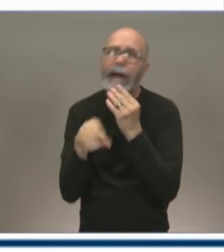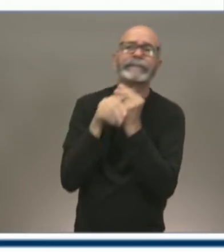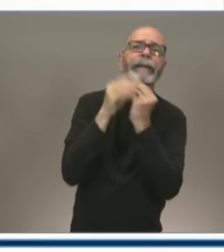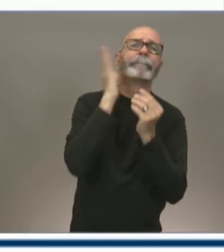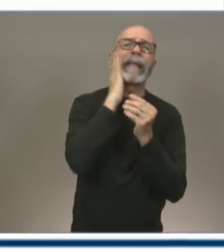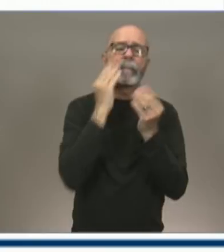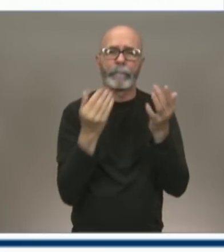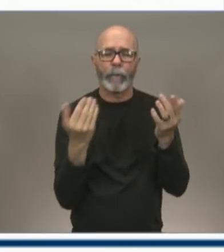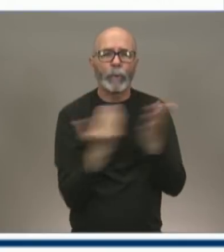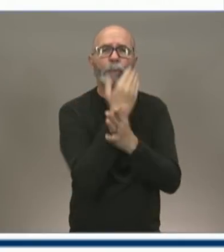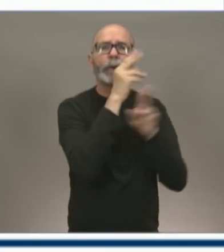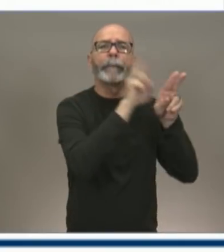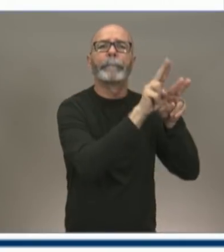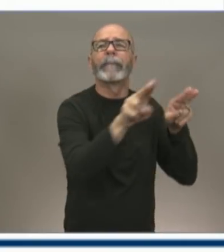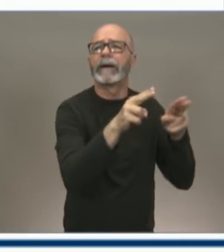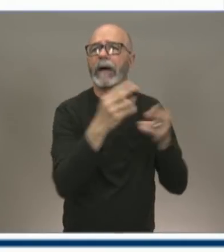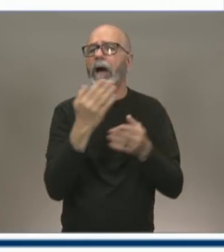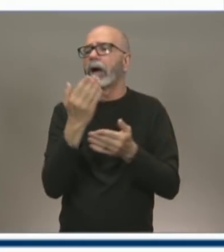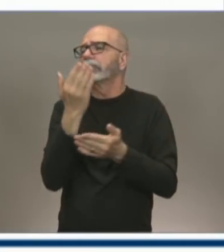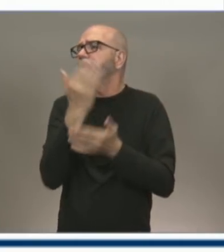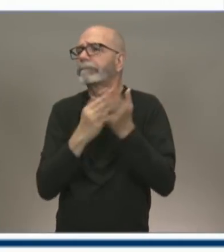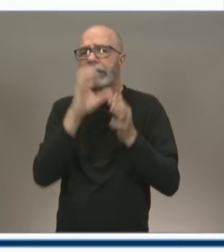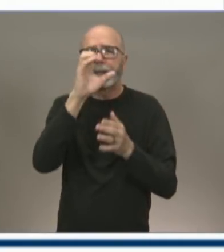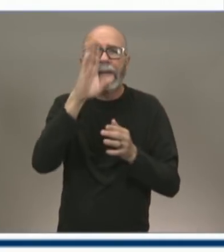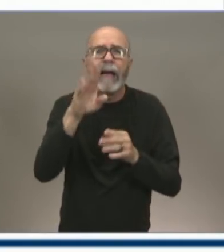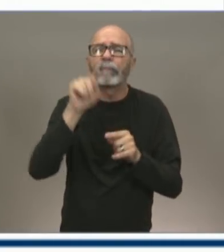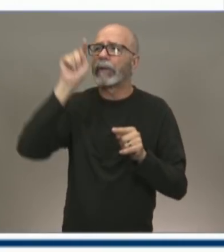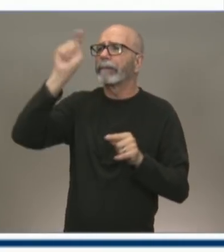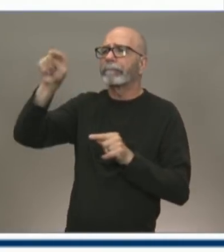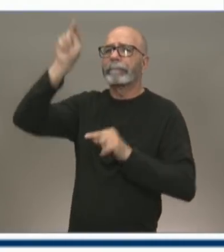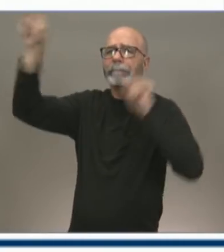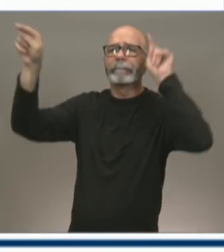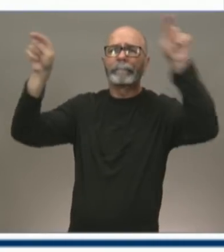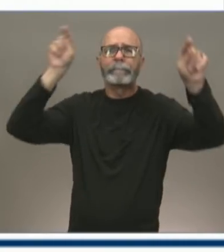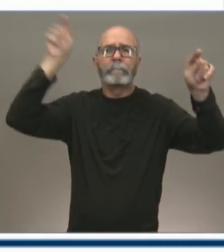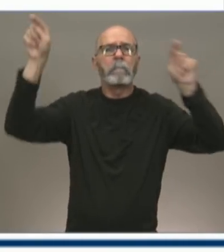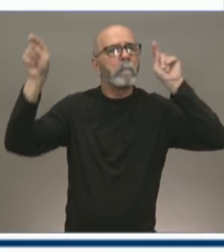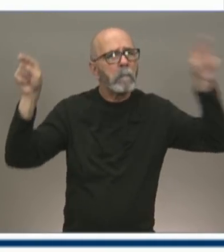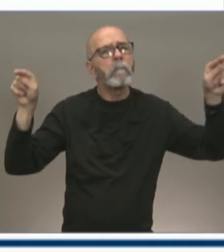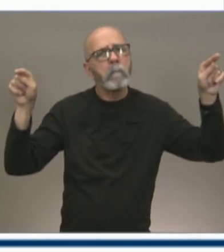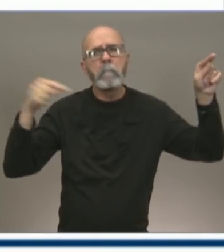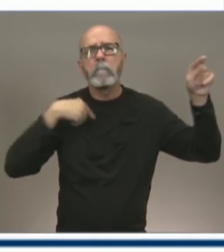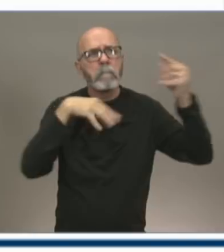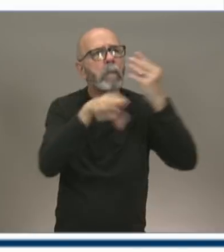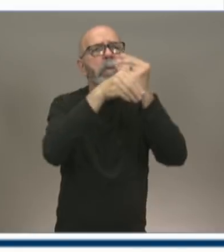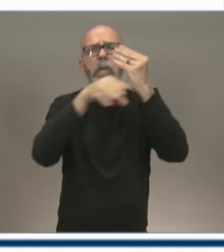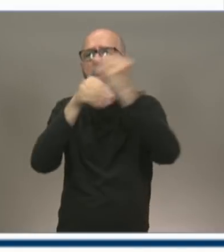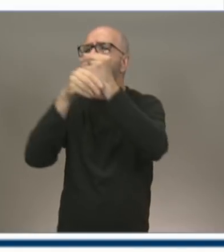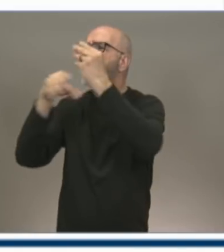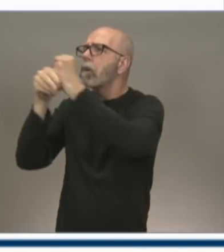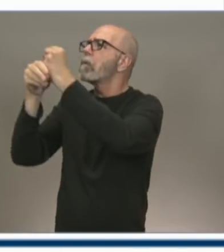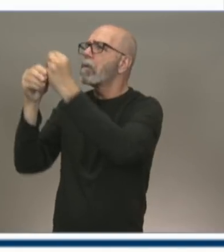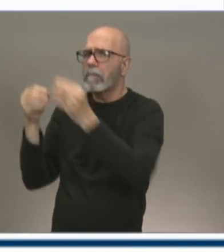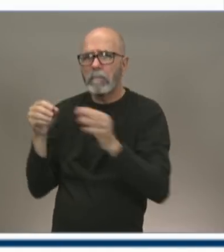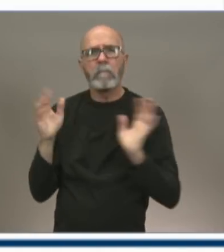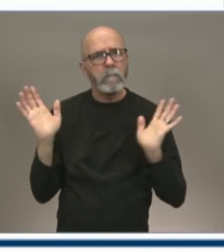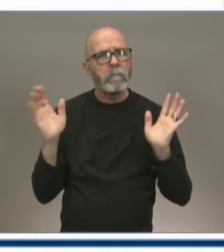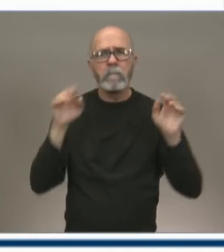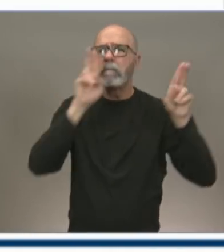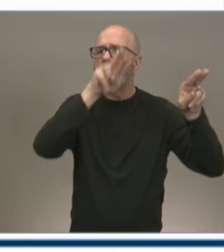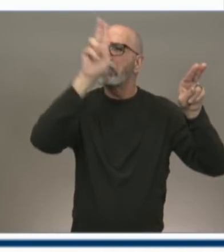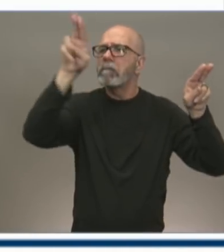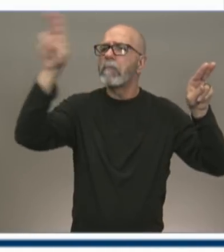I think we added a couple of hundred beds to facilities as we began to replace them from one end of Nova Scotia to the